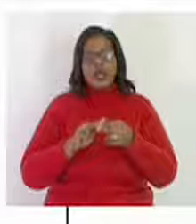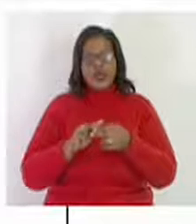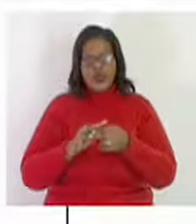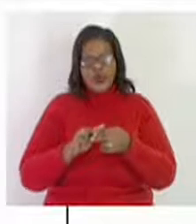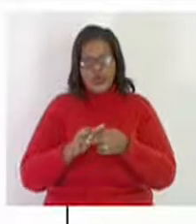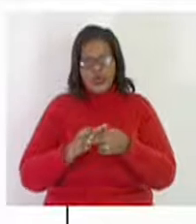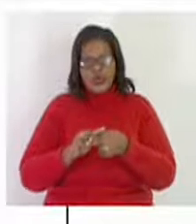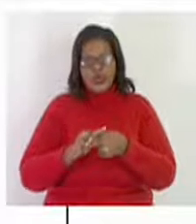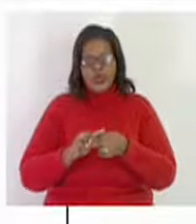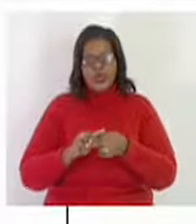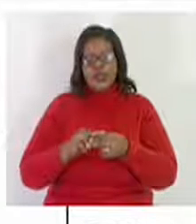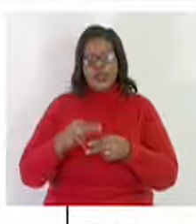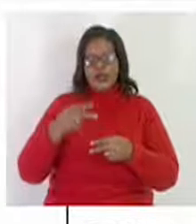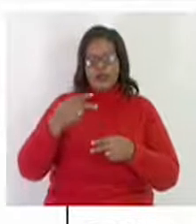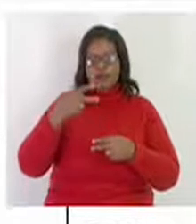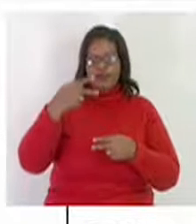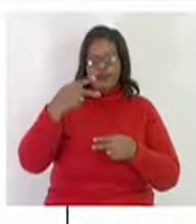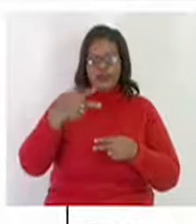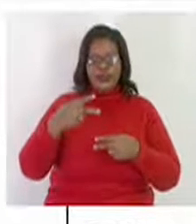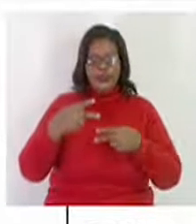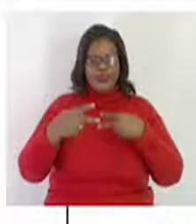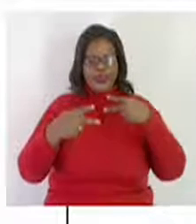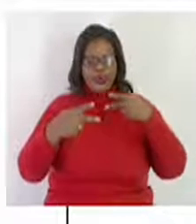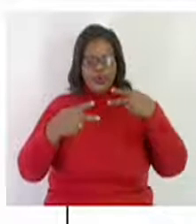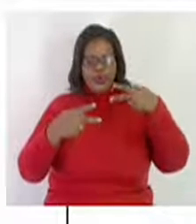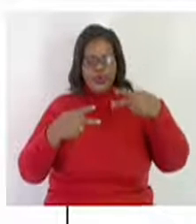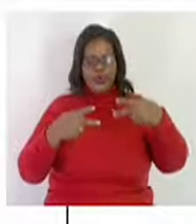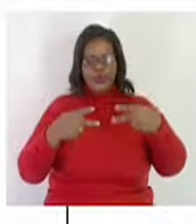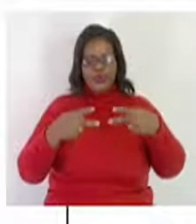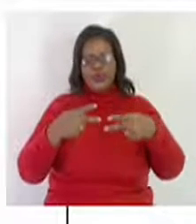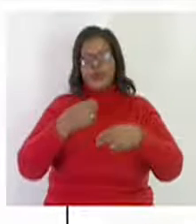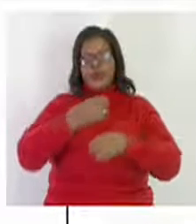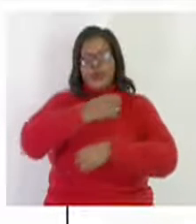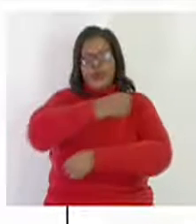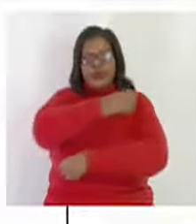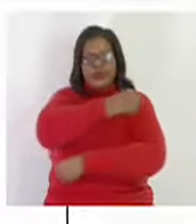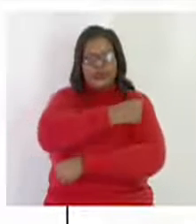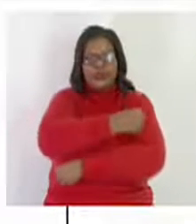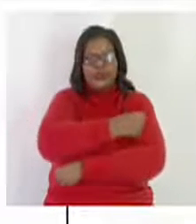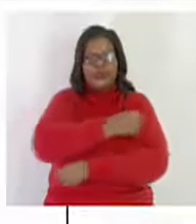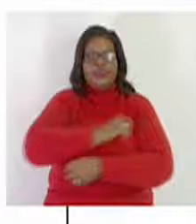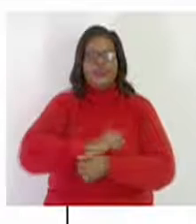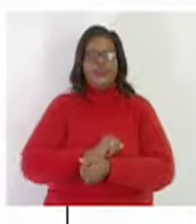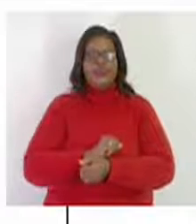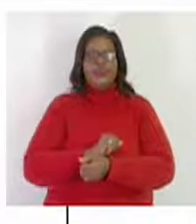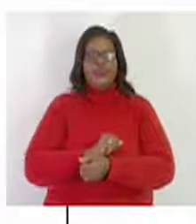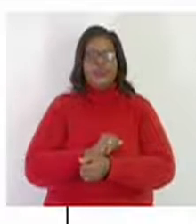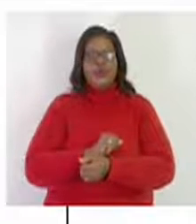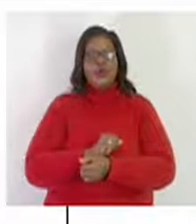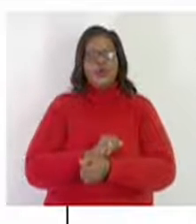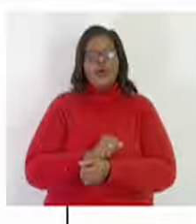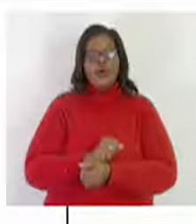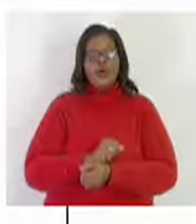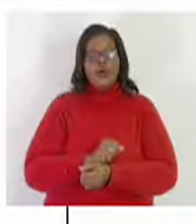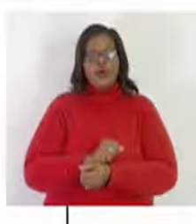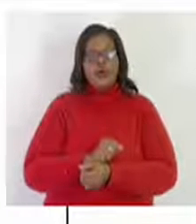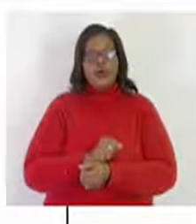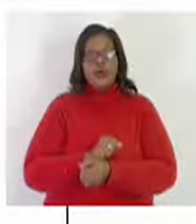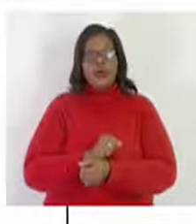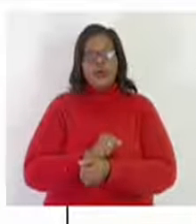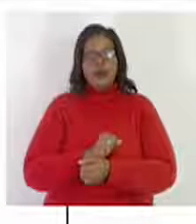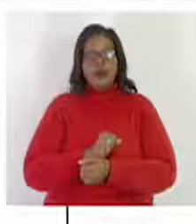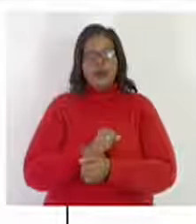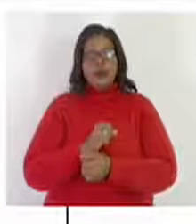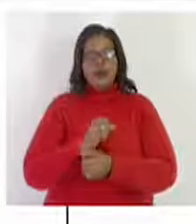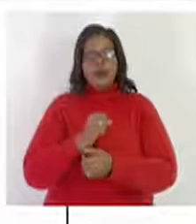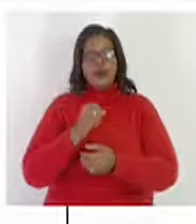numbers. So on that note, under comparing numbers, at the end, there